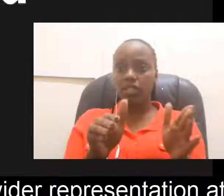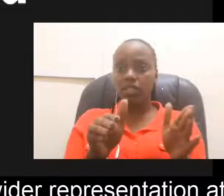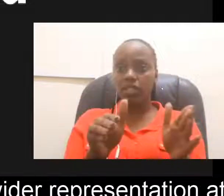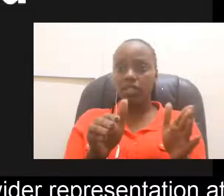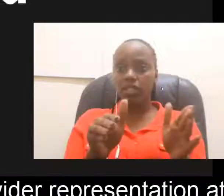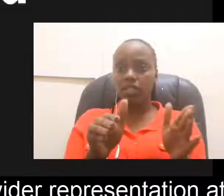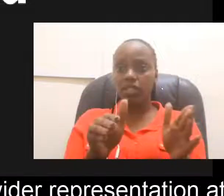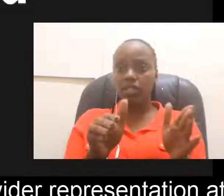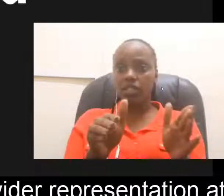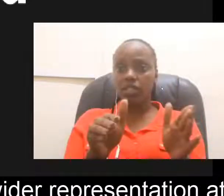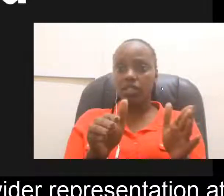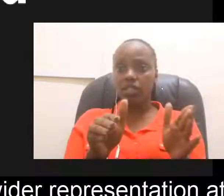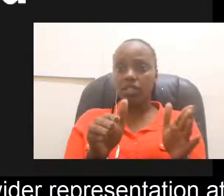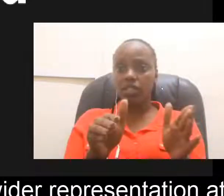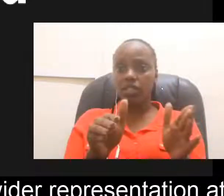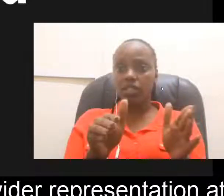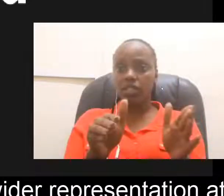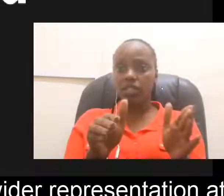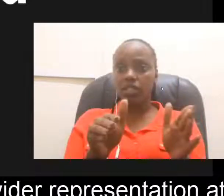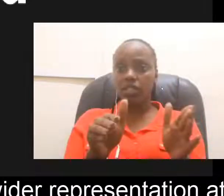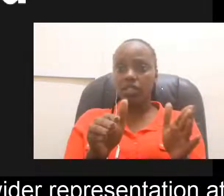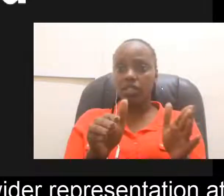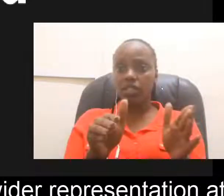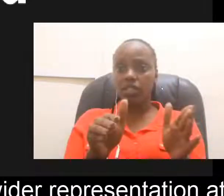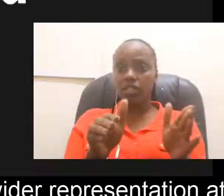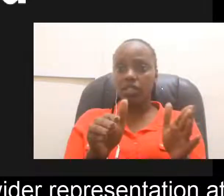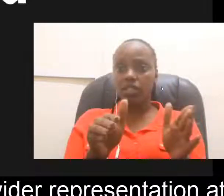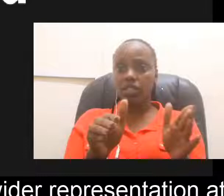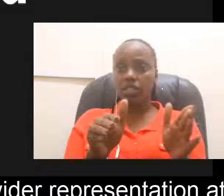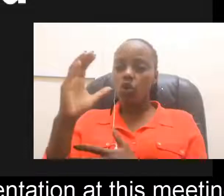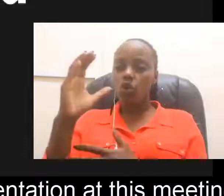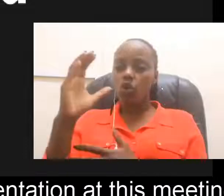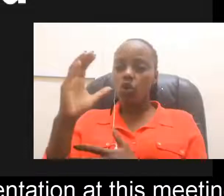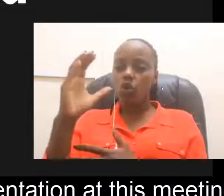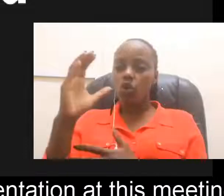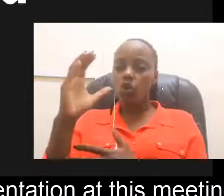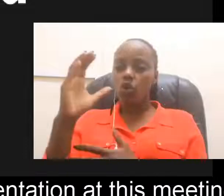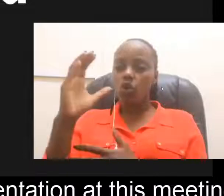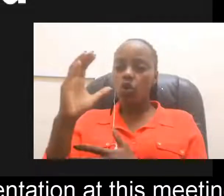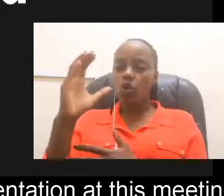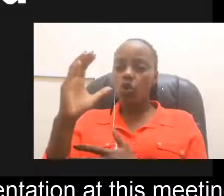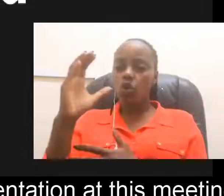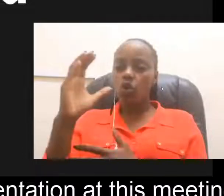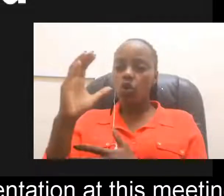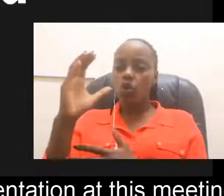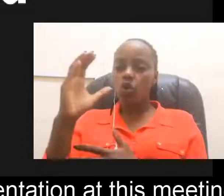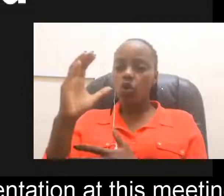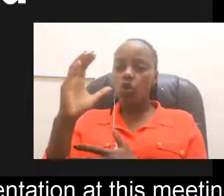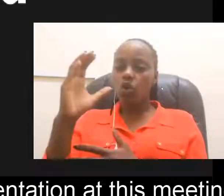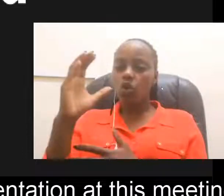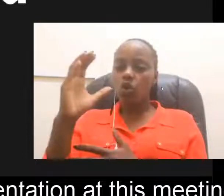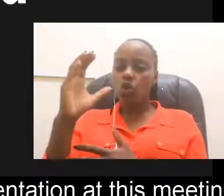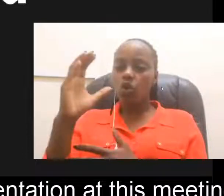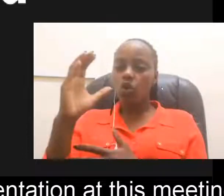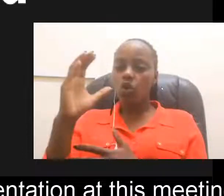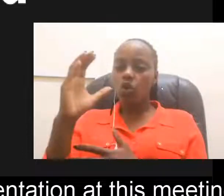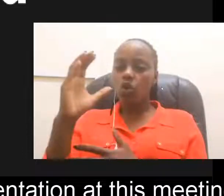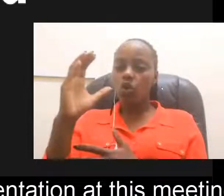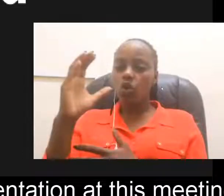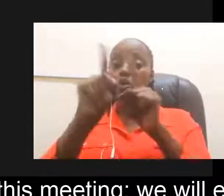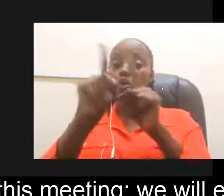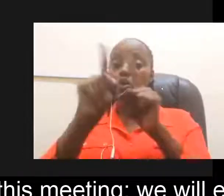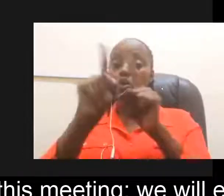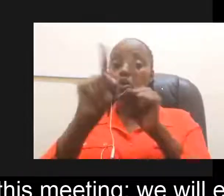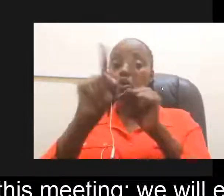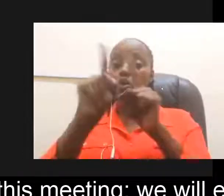for us, civil society organization working on children in Africa, and also especially on girls, on